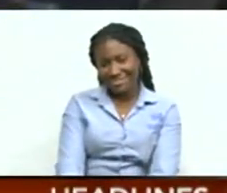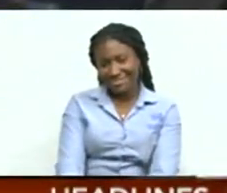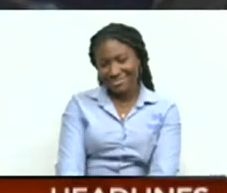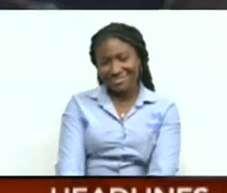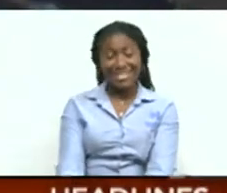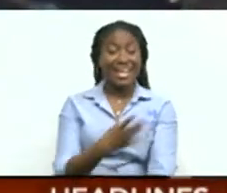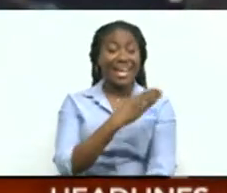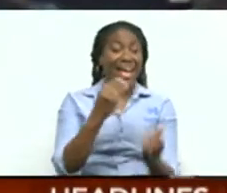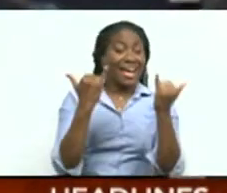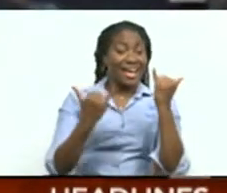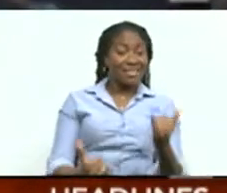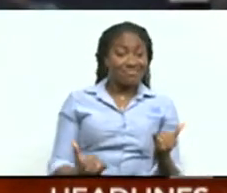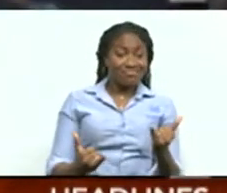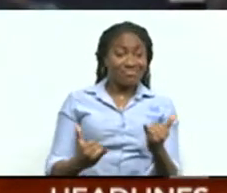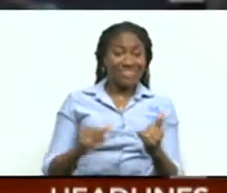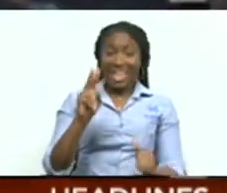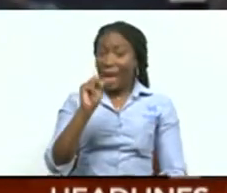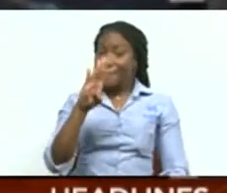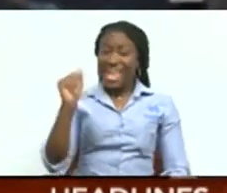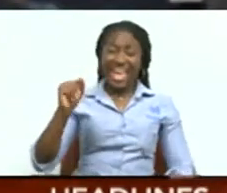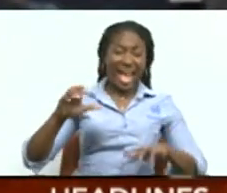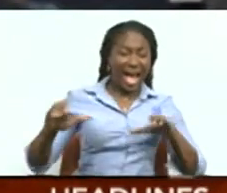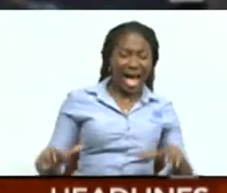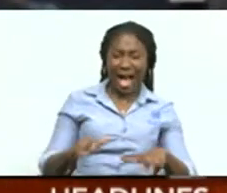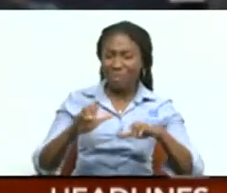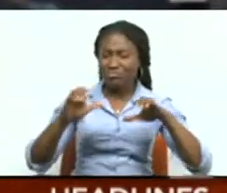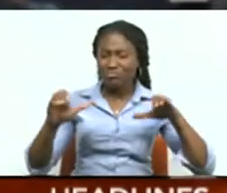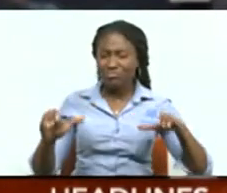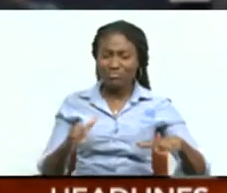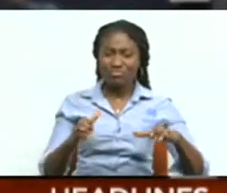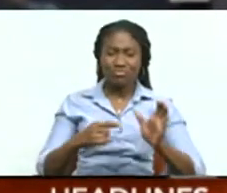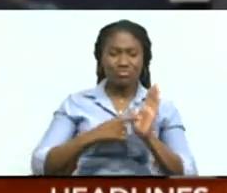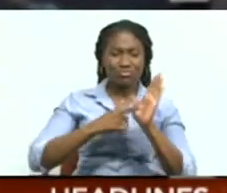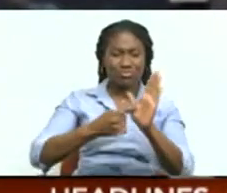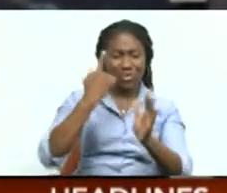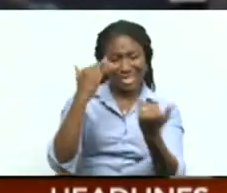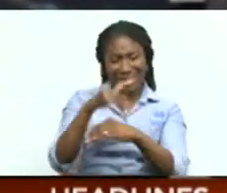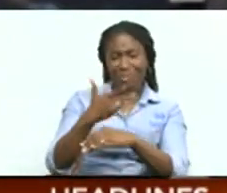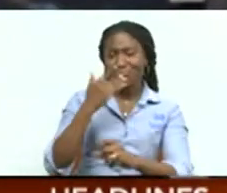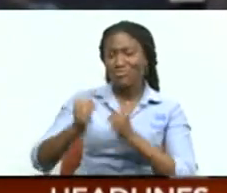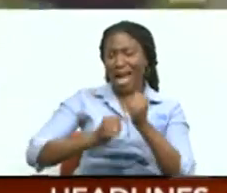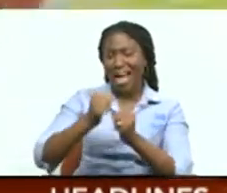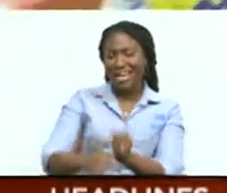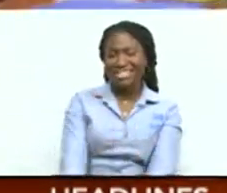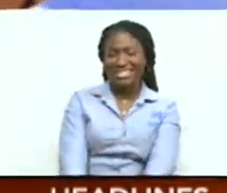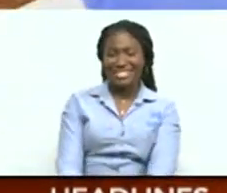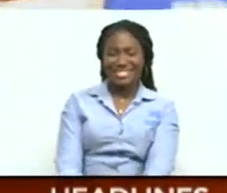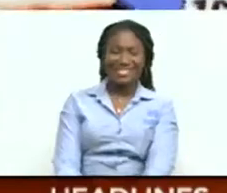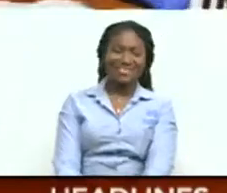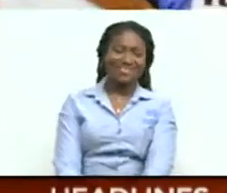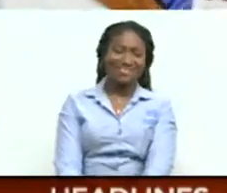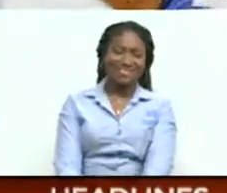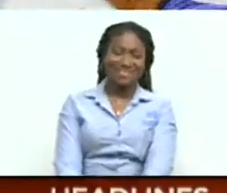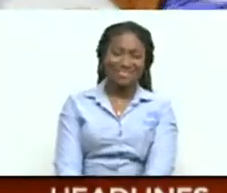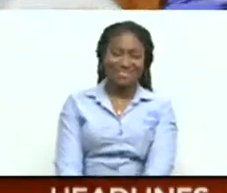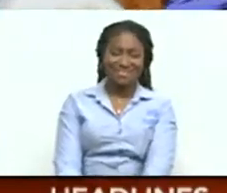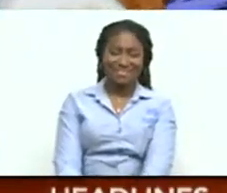And we end with some NBA action, 3 the hard way for tonight's Sport High.